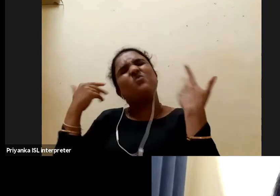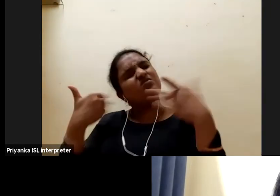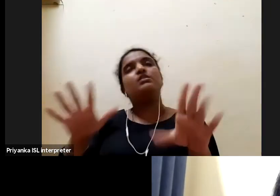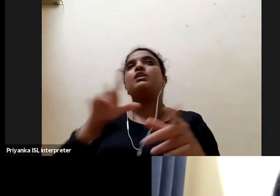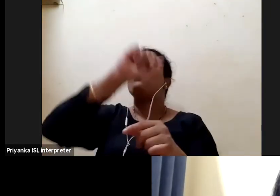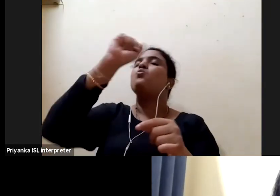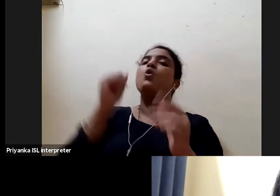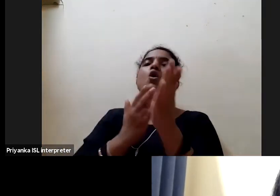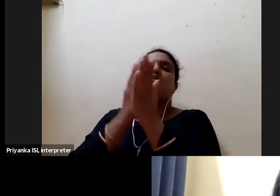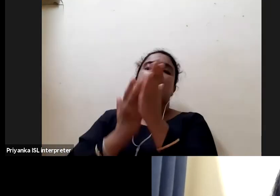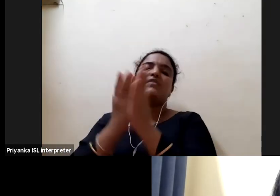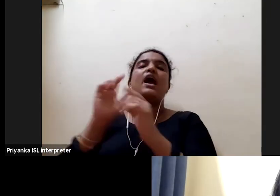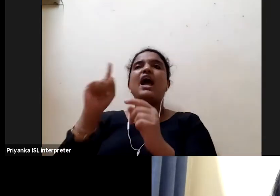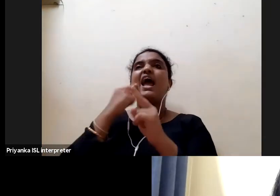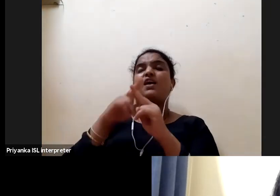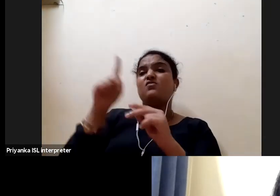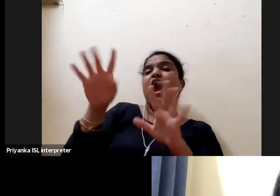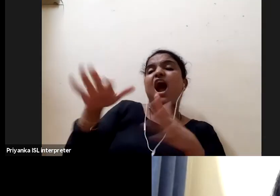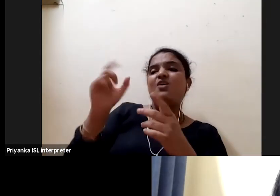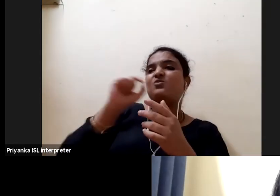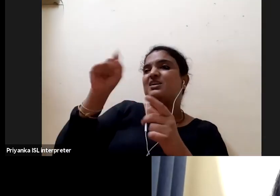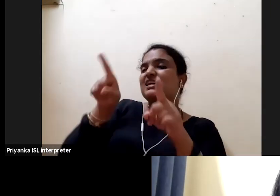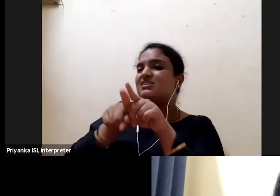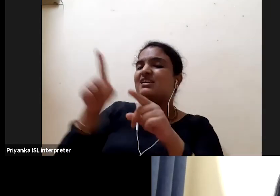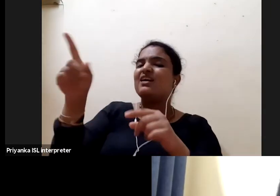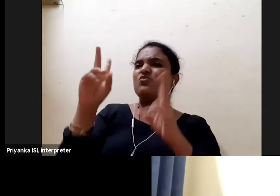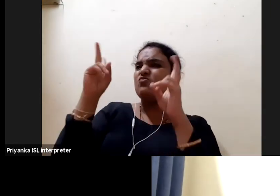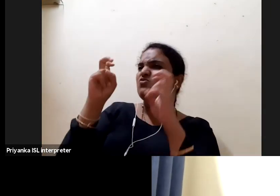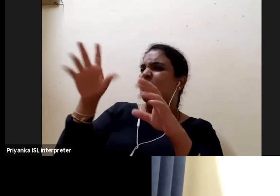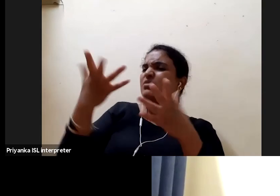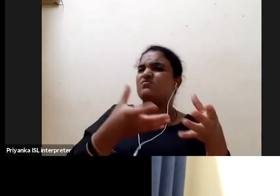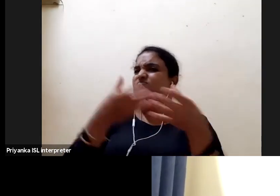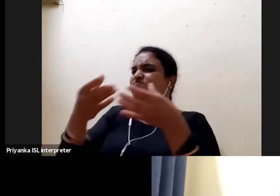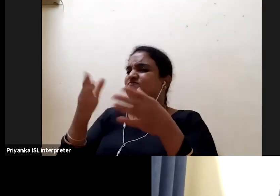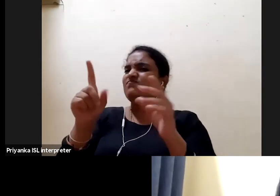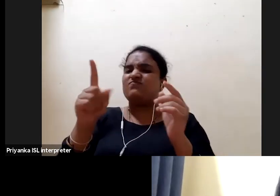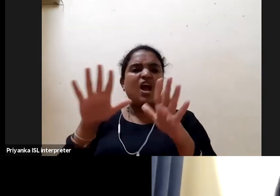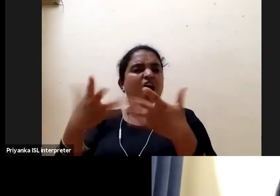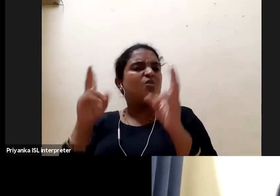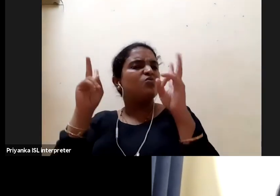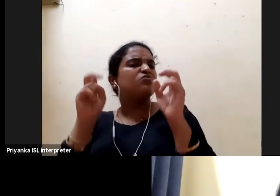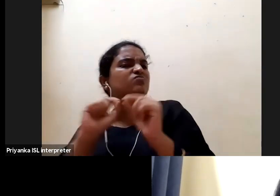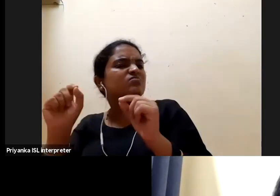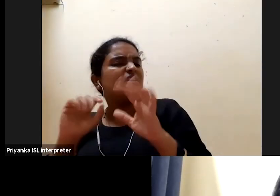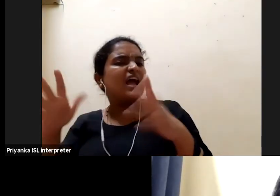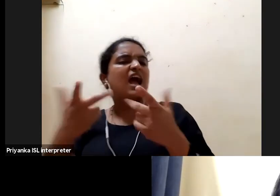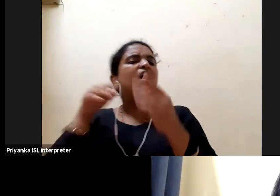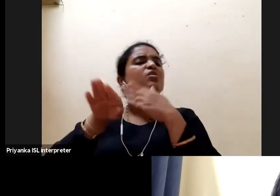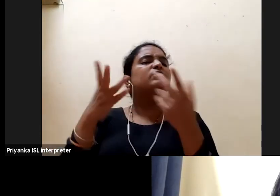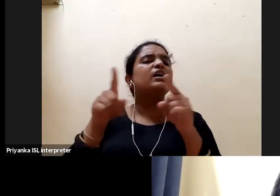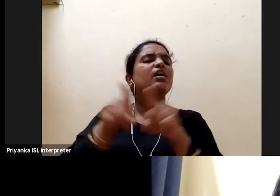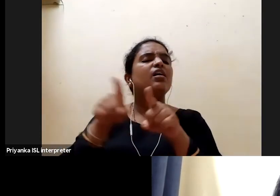So you need to know their style, you need to know the kind of topics that they carry. And even within the topics, what are the, like,